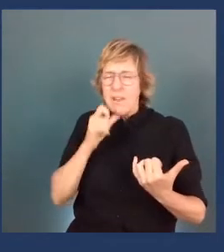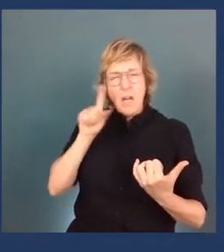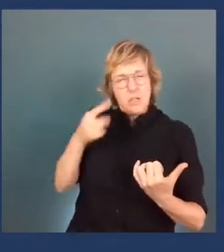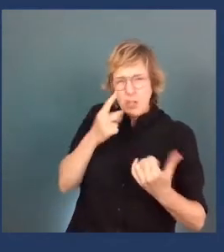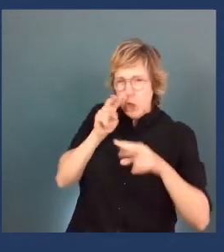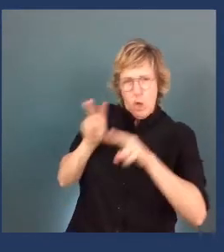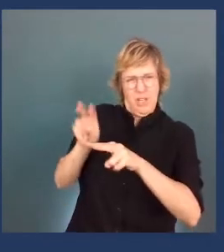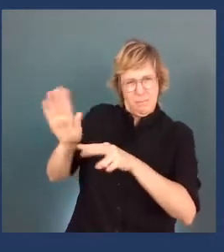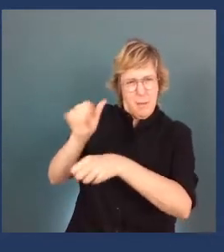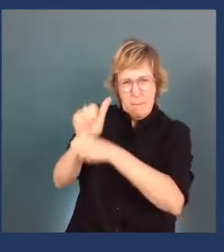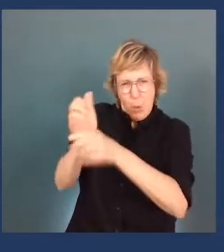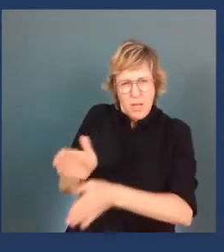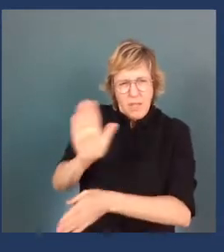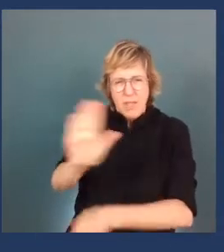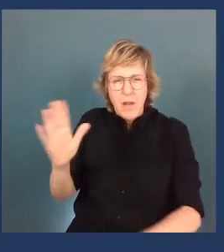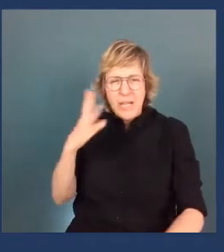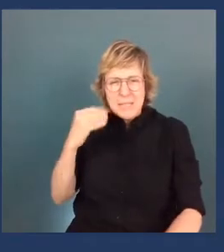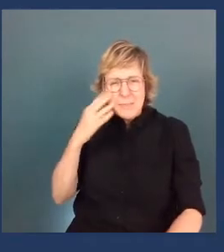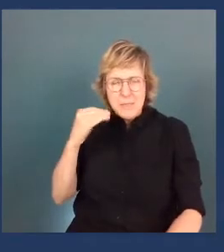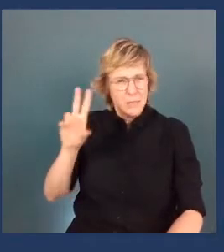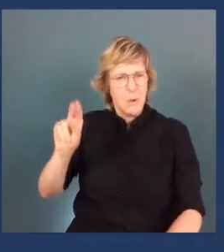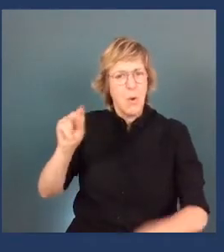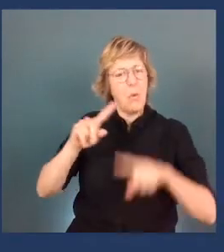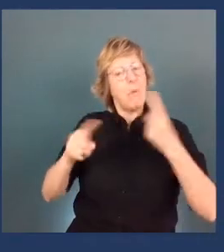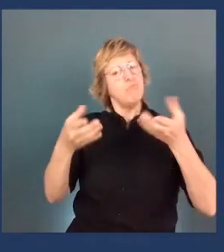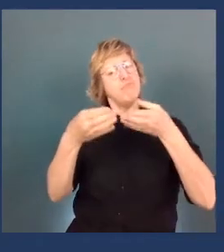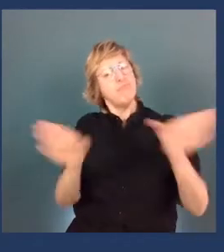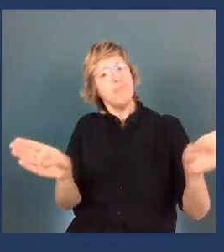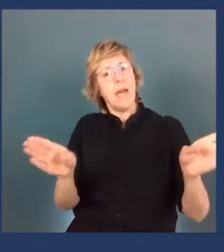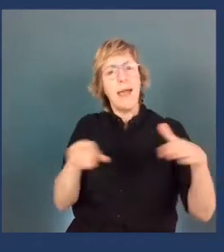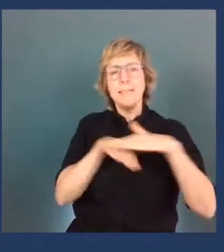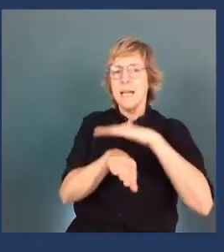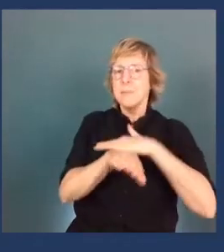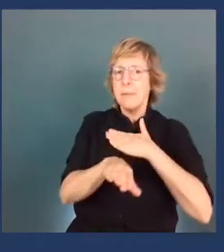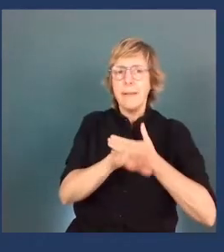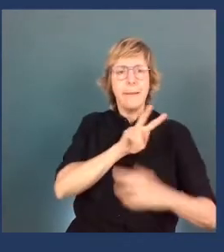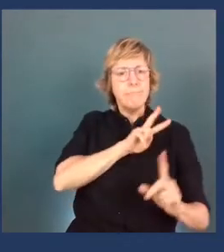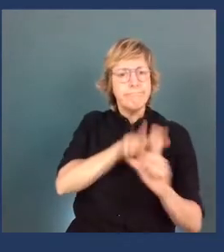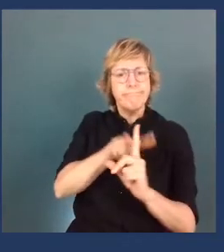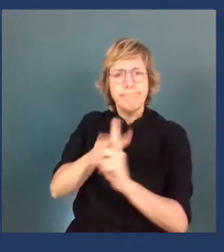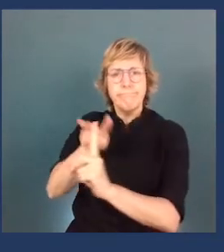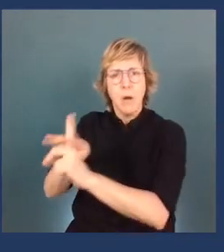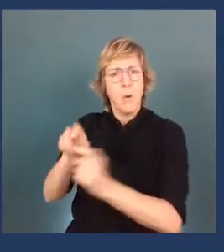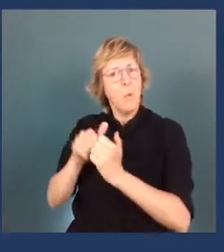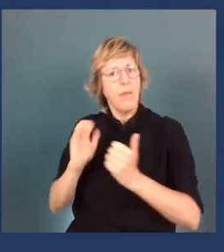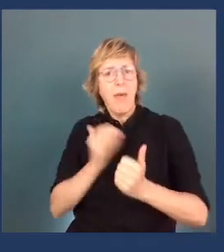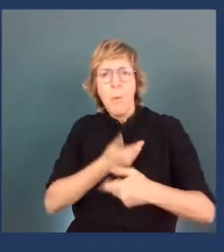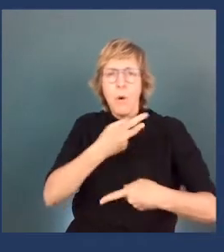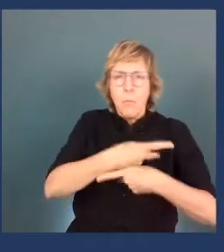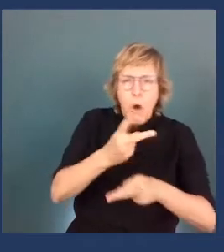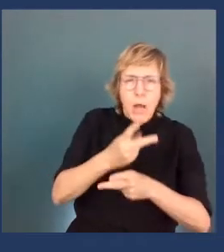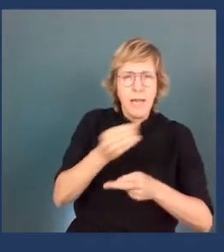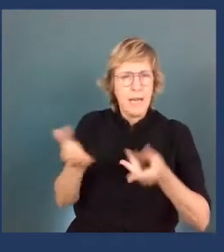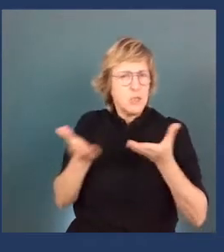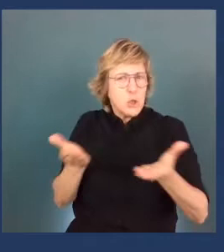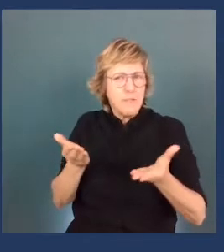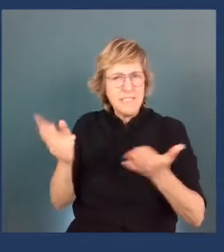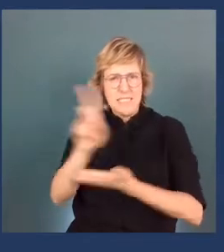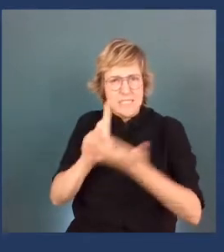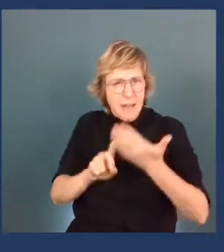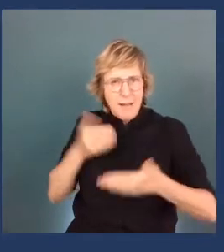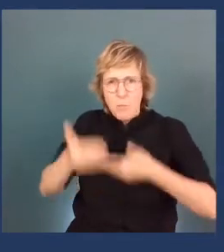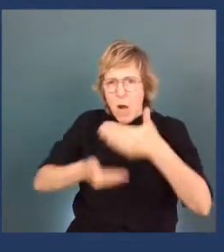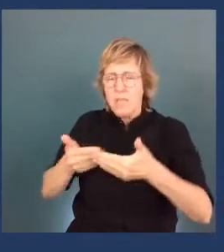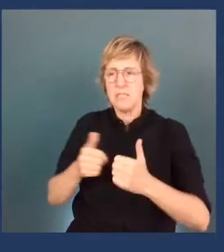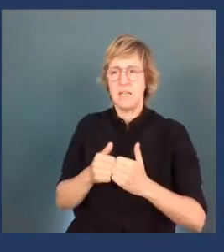the employee experience, but bringing accessibility into our product and service design process.